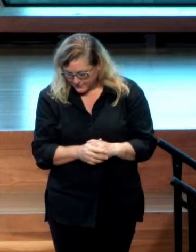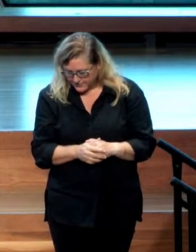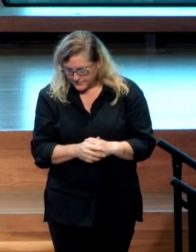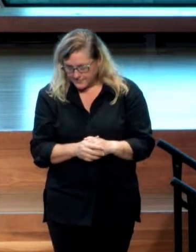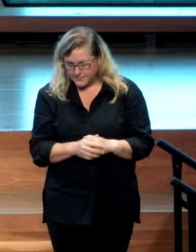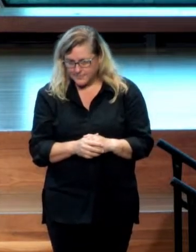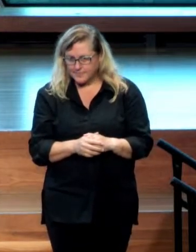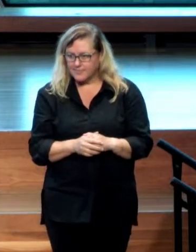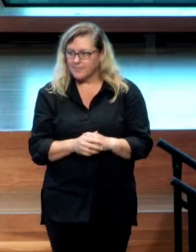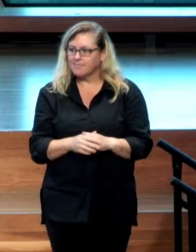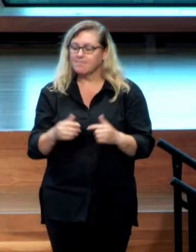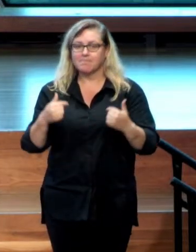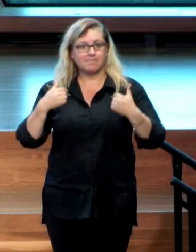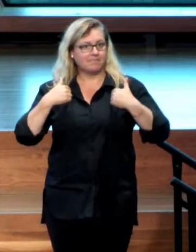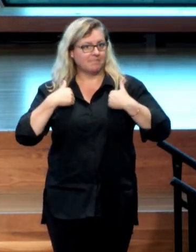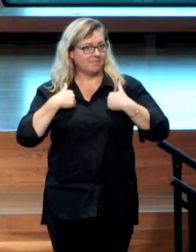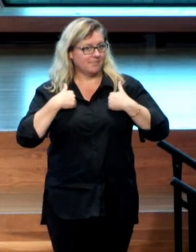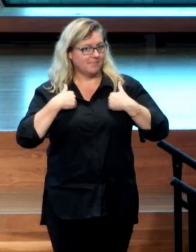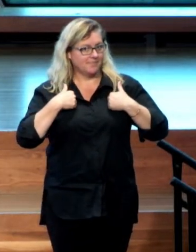So I understand